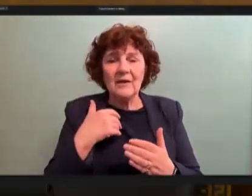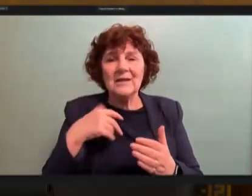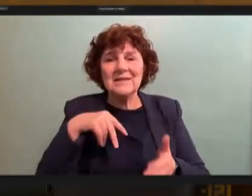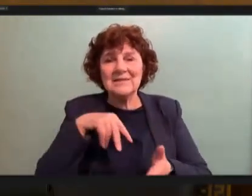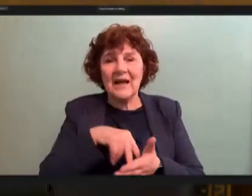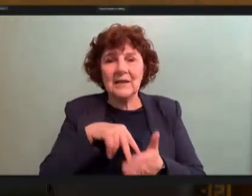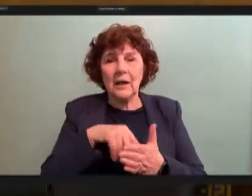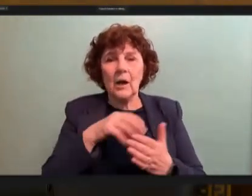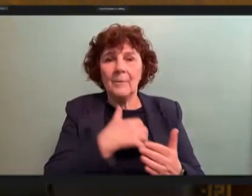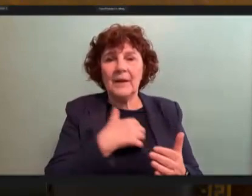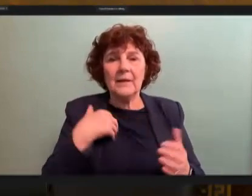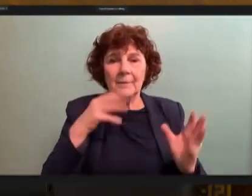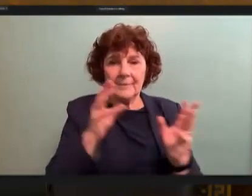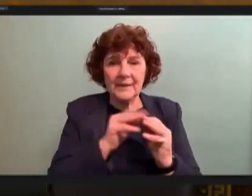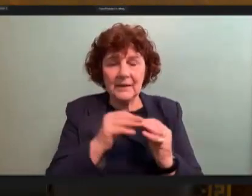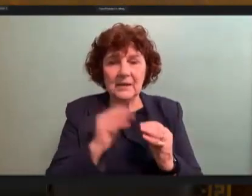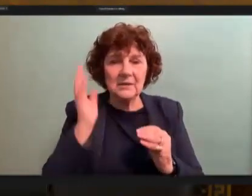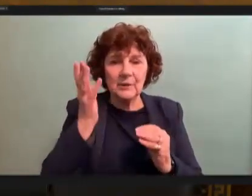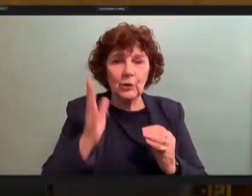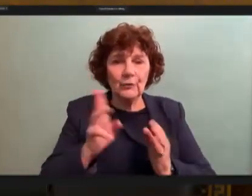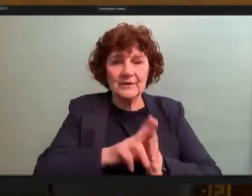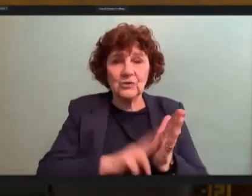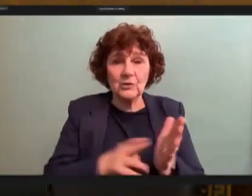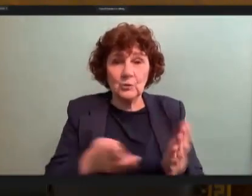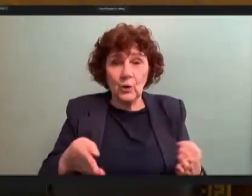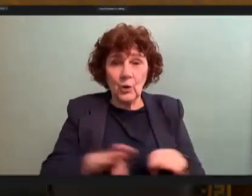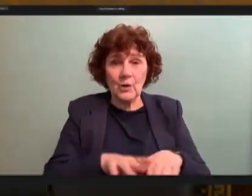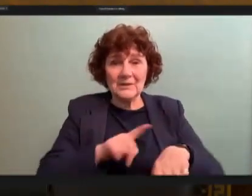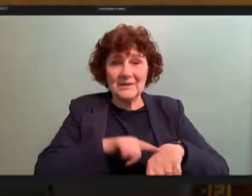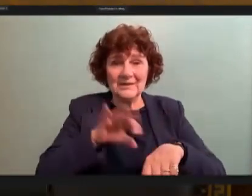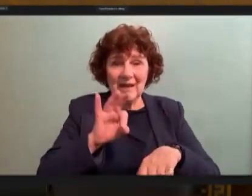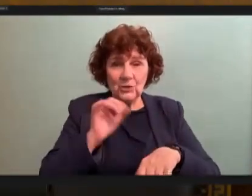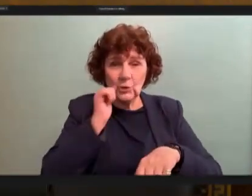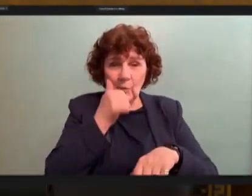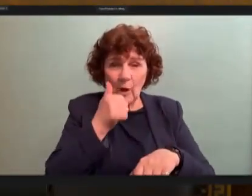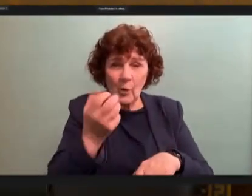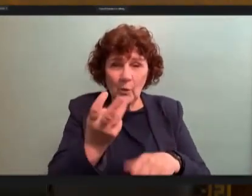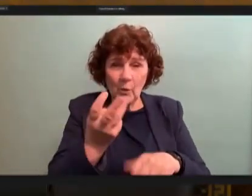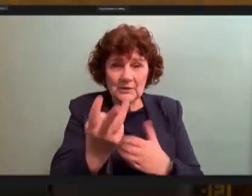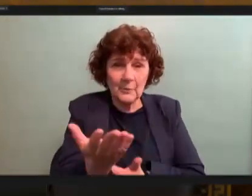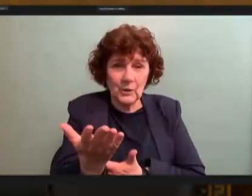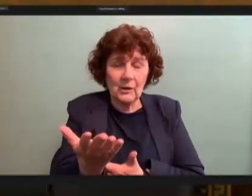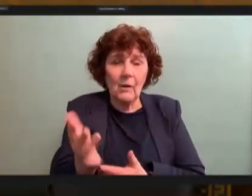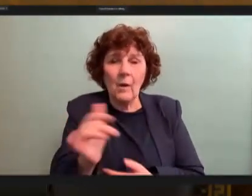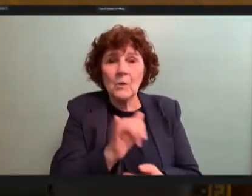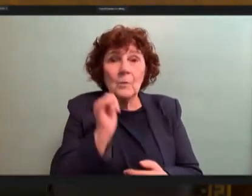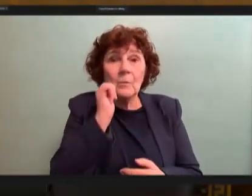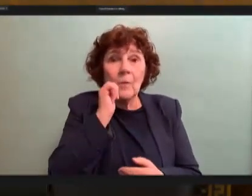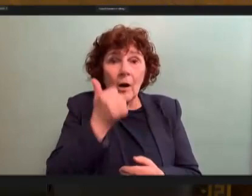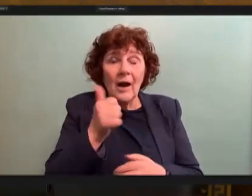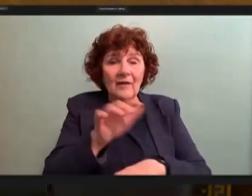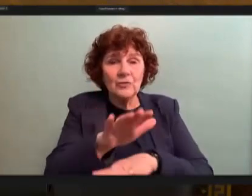Speaker registration will close at 9 a.m. tomorrow, Wednesday morning. Also tomorrow afternoon at